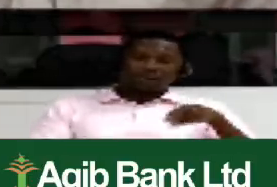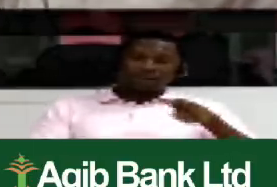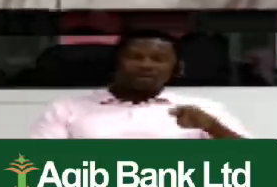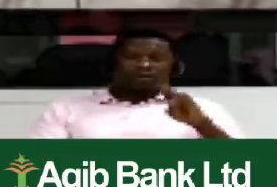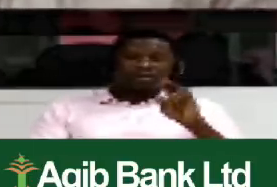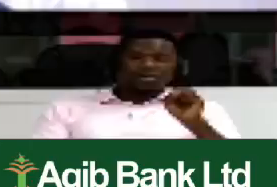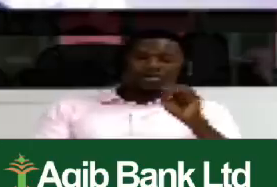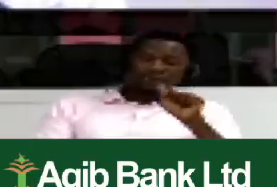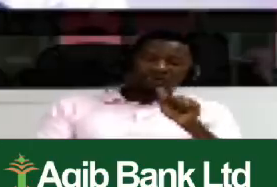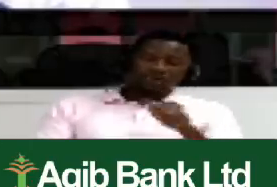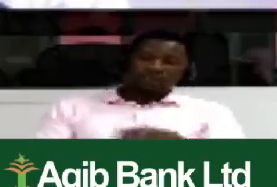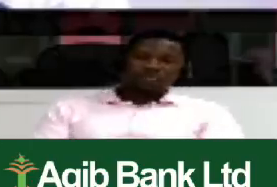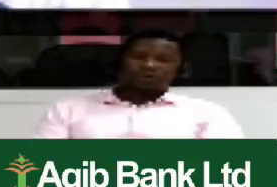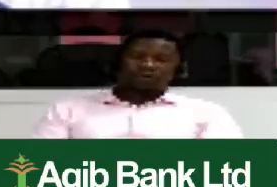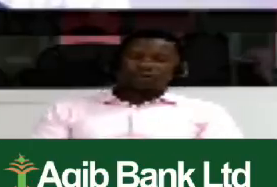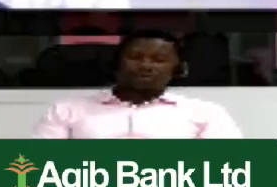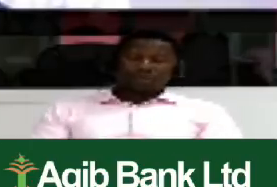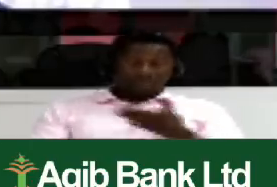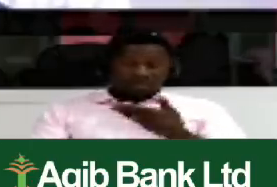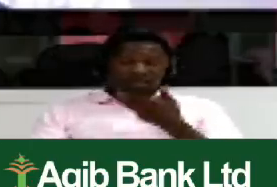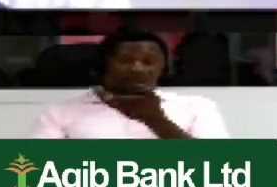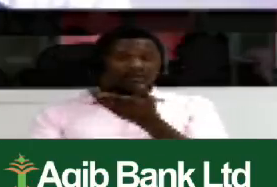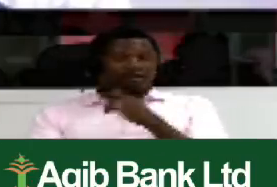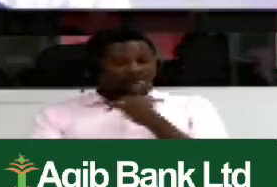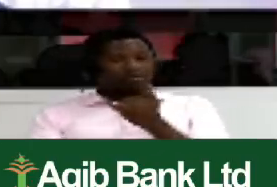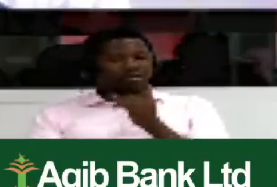There were, of course. In fact, at some point,